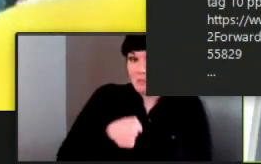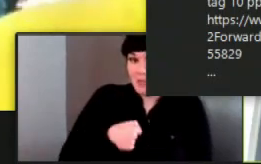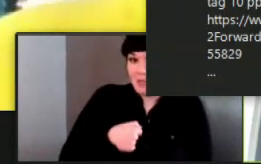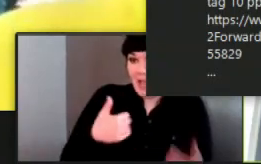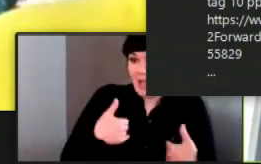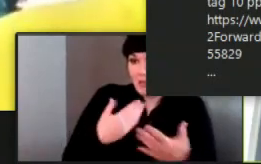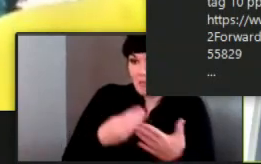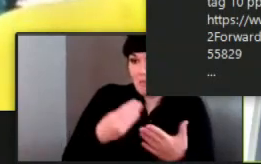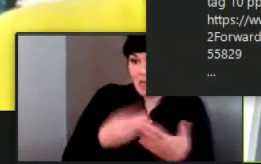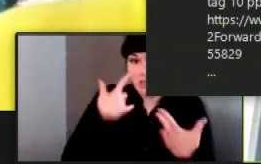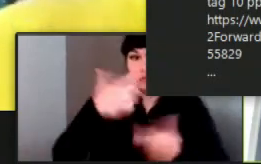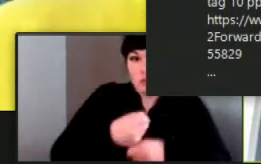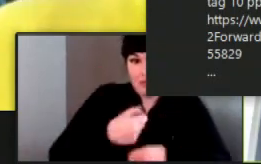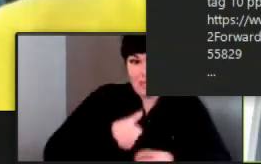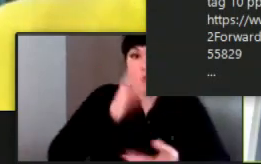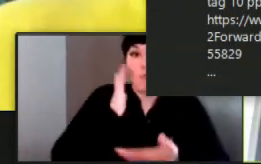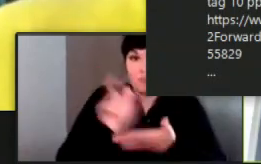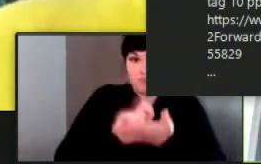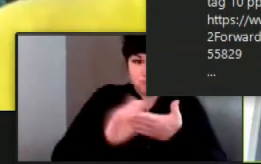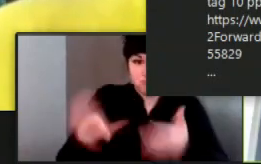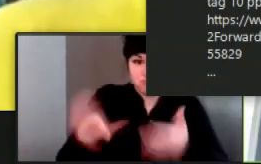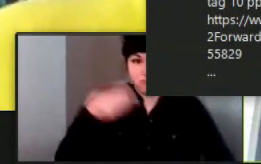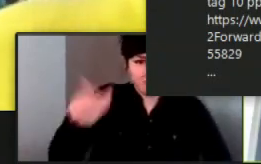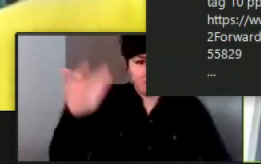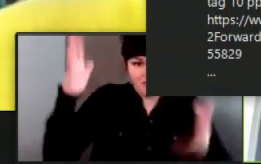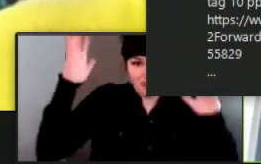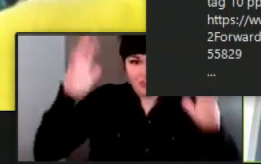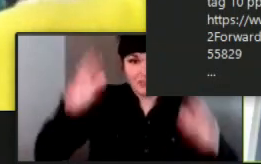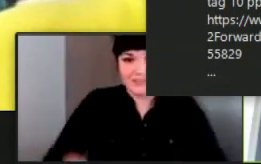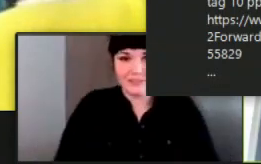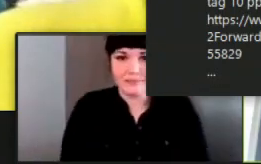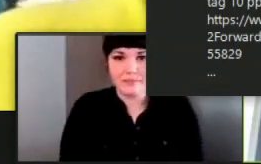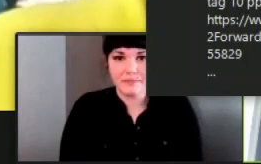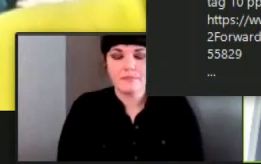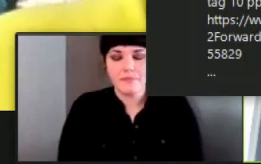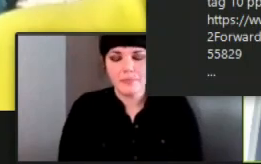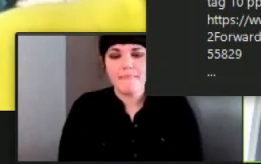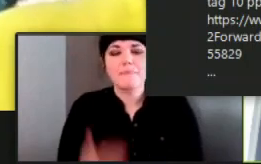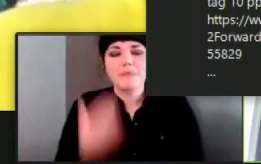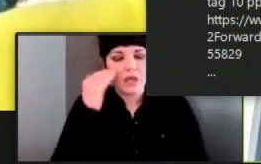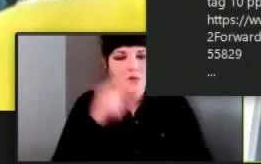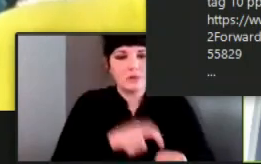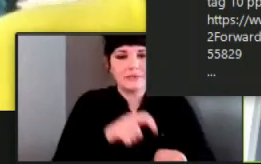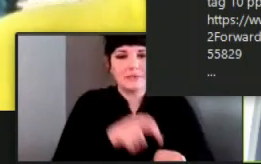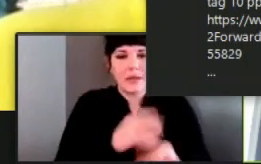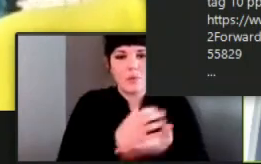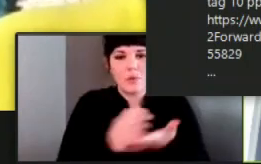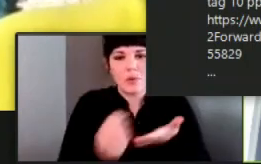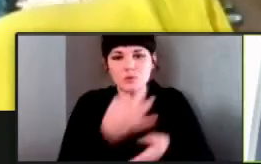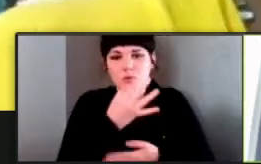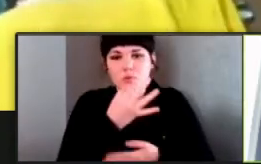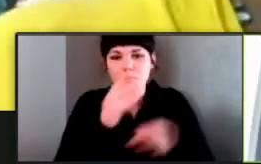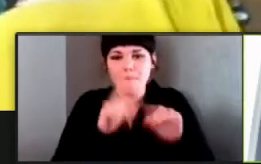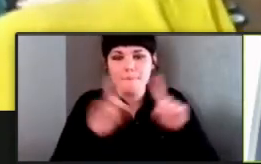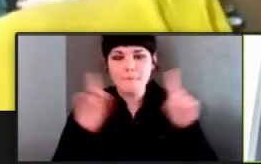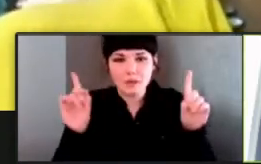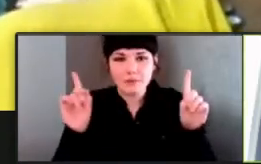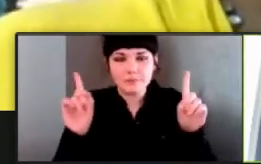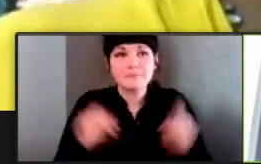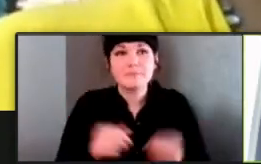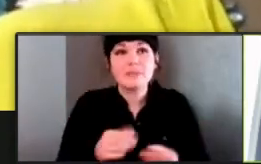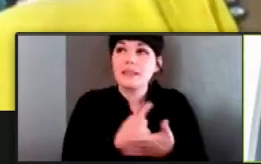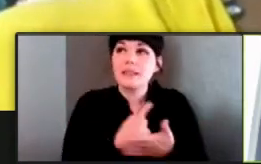So just really quickly, because I know we are a little bit up on time, I just wanted to, we kind of talked about this a little bit last